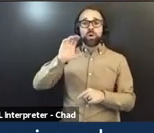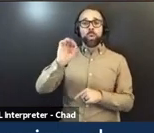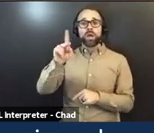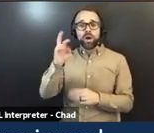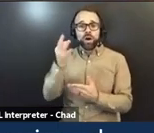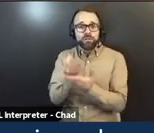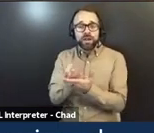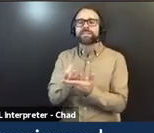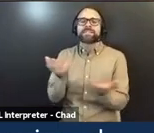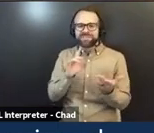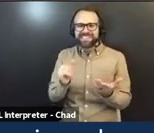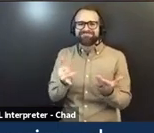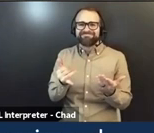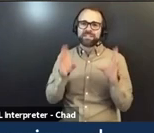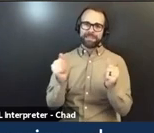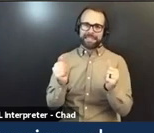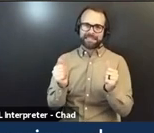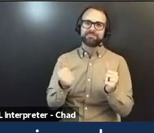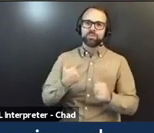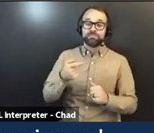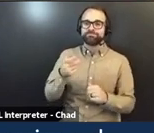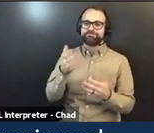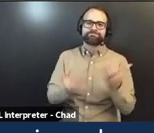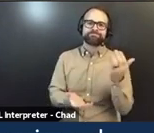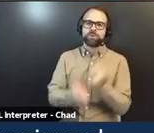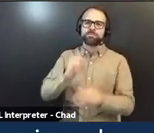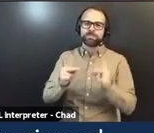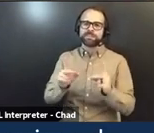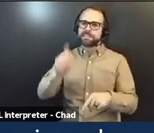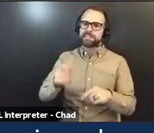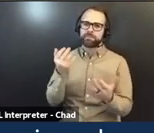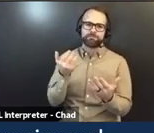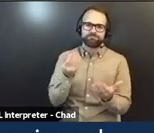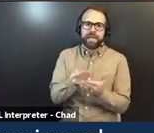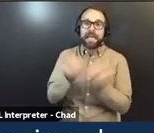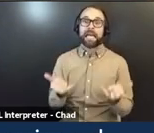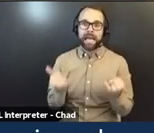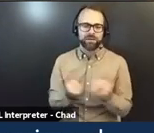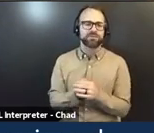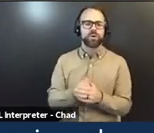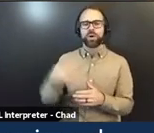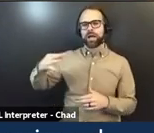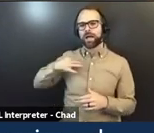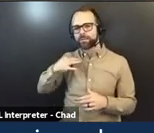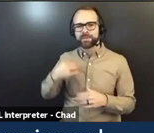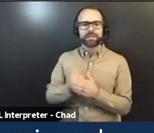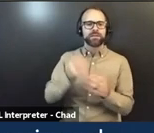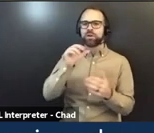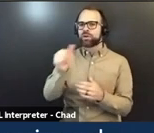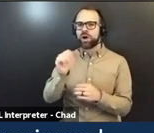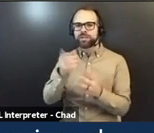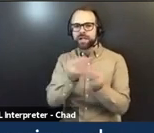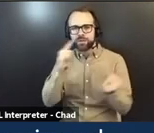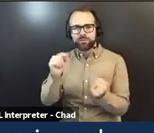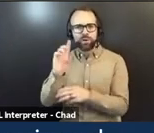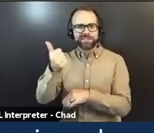yesterday. So we can turn around an application, funding and financing, anyone in the non-dilutive within 10 business days,